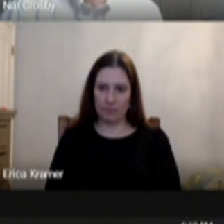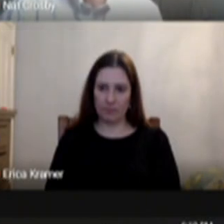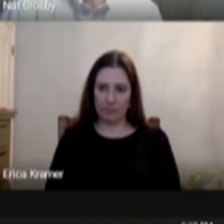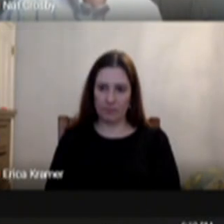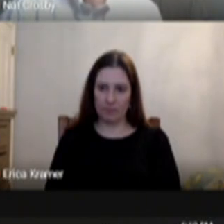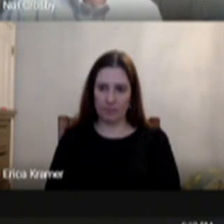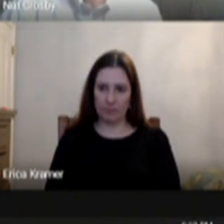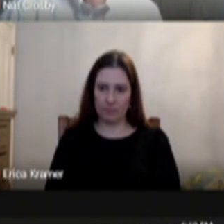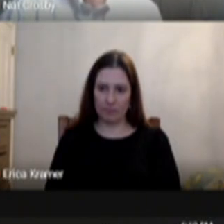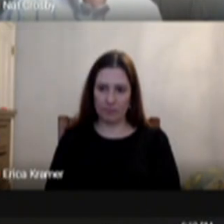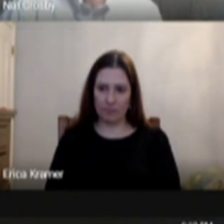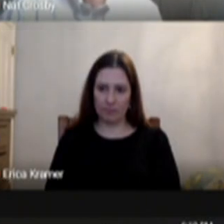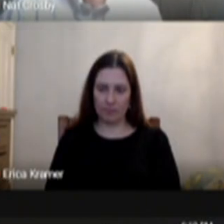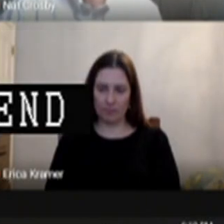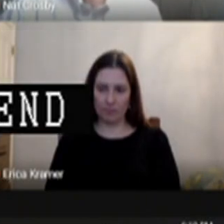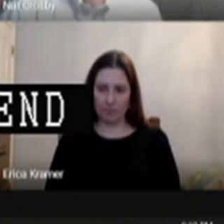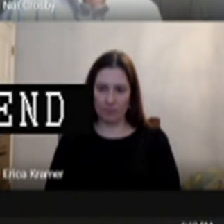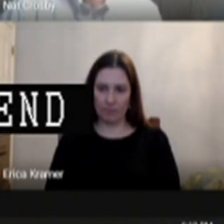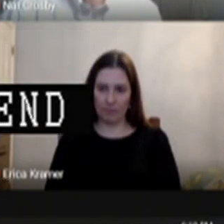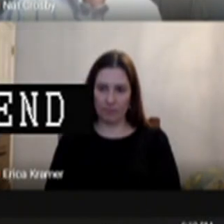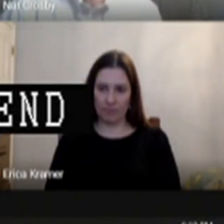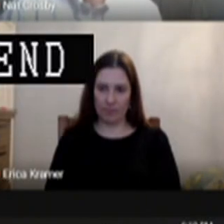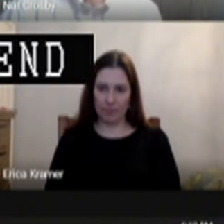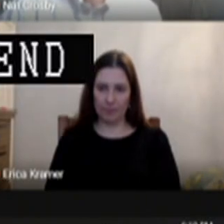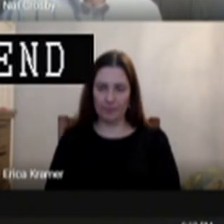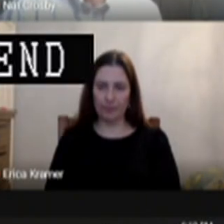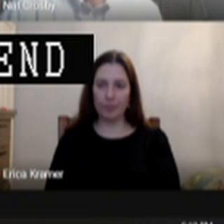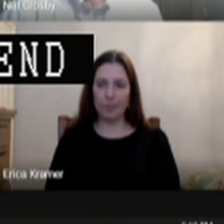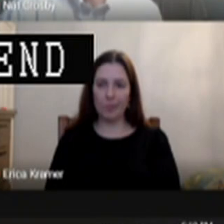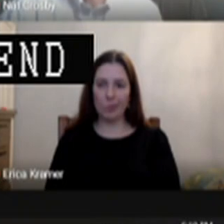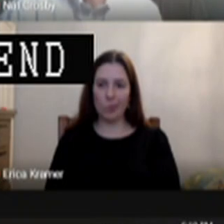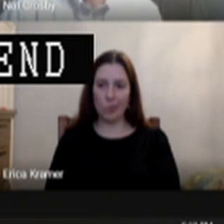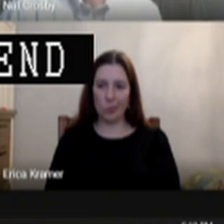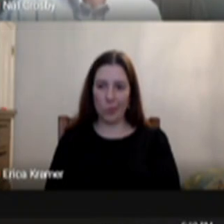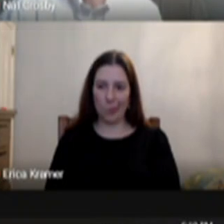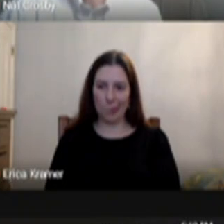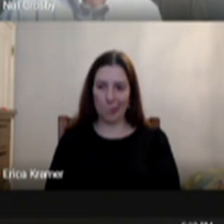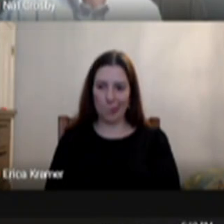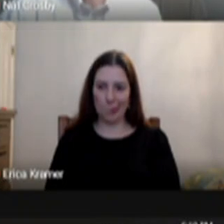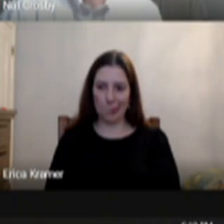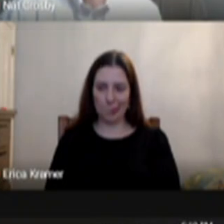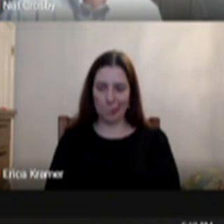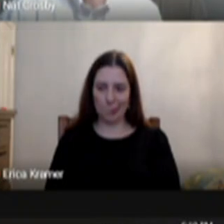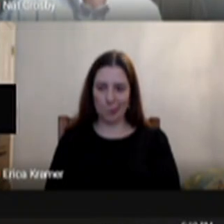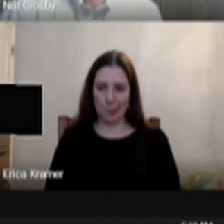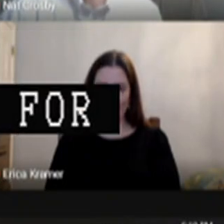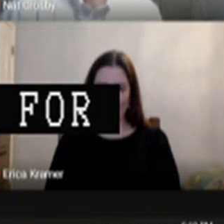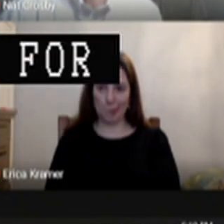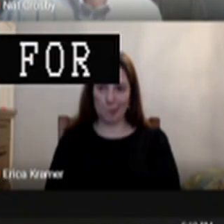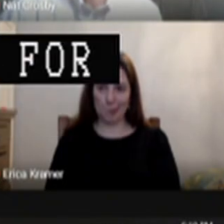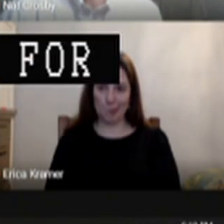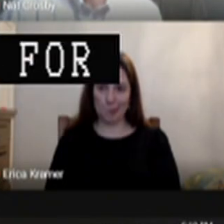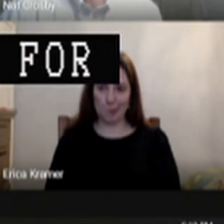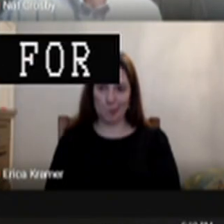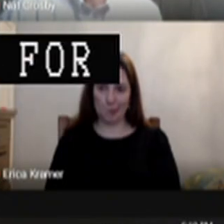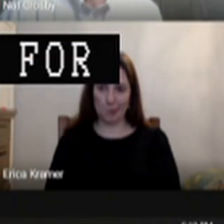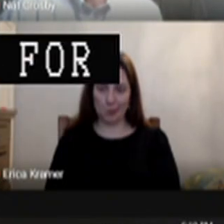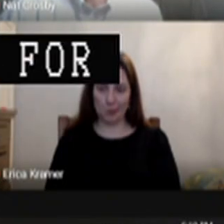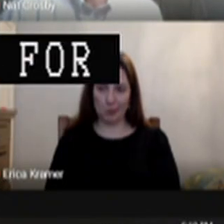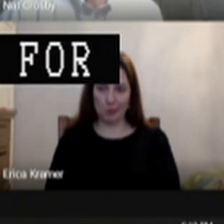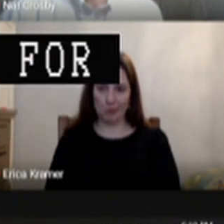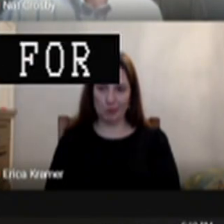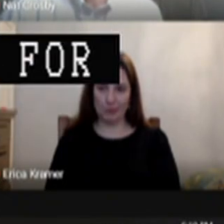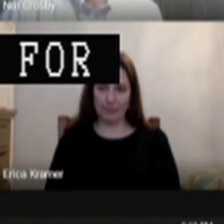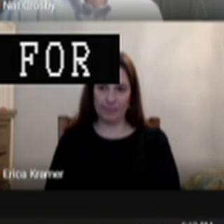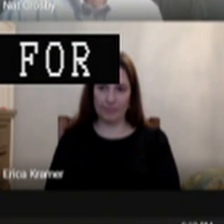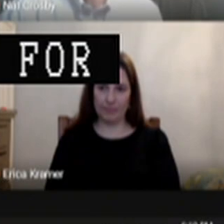your ability. So the future is an opportunity for everybody to enter towards the 3rd floor main entrance on